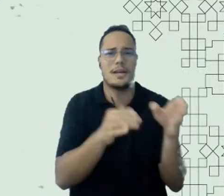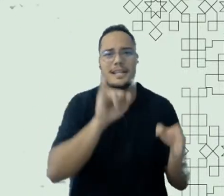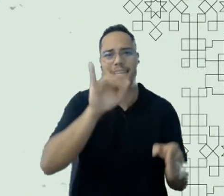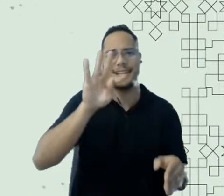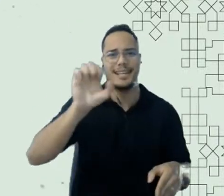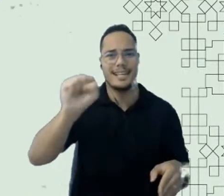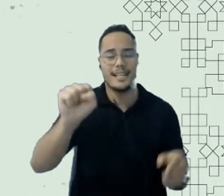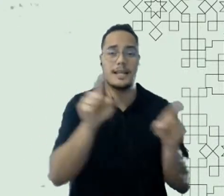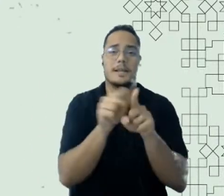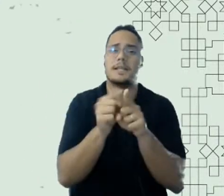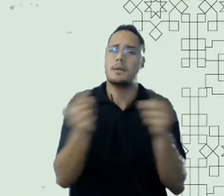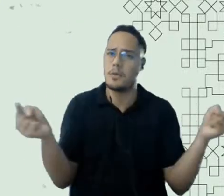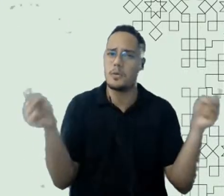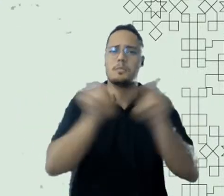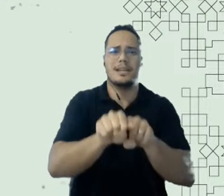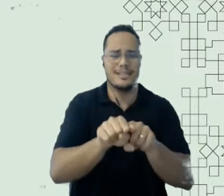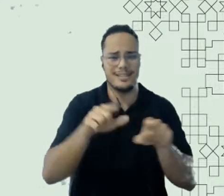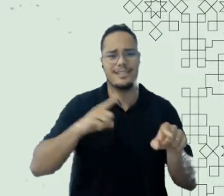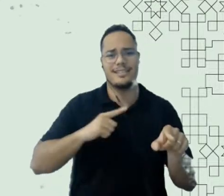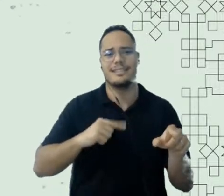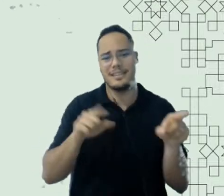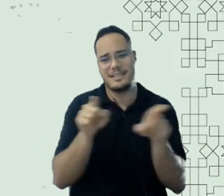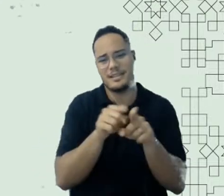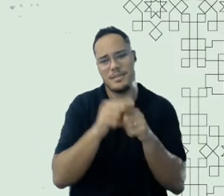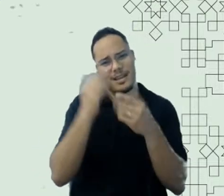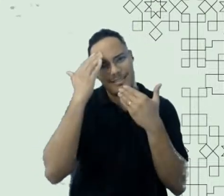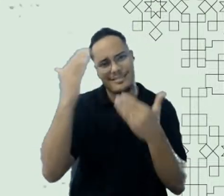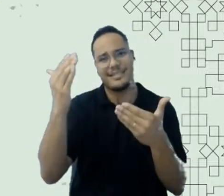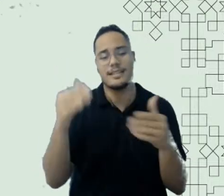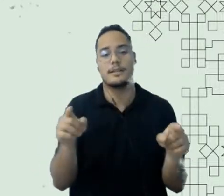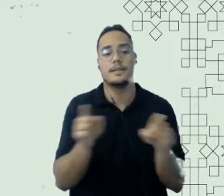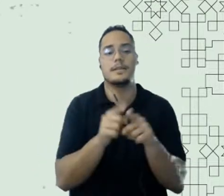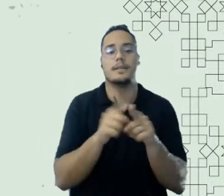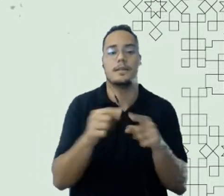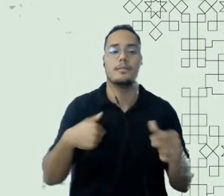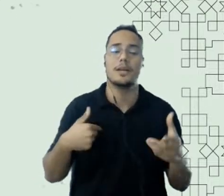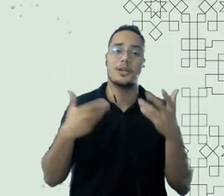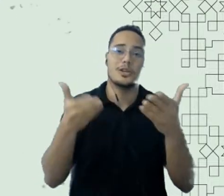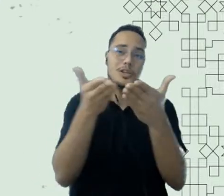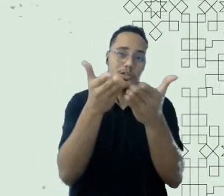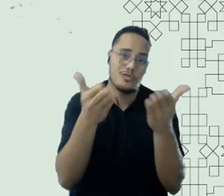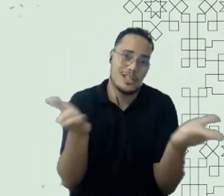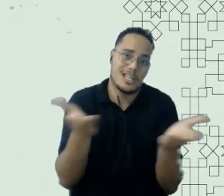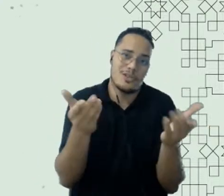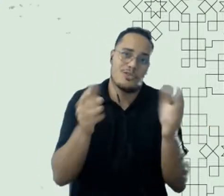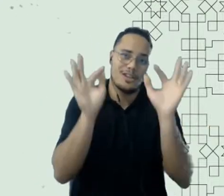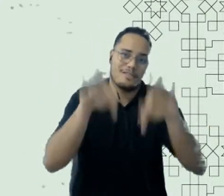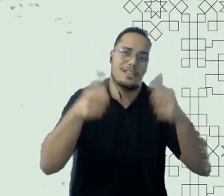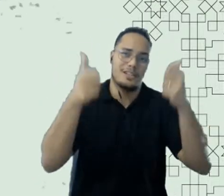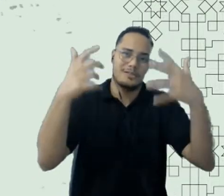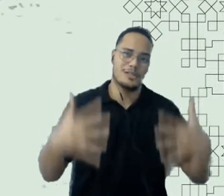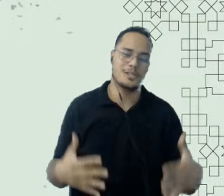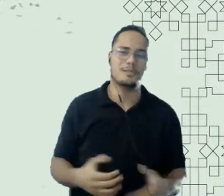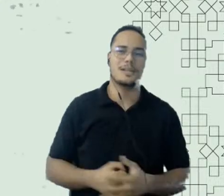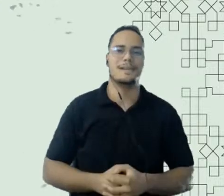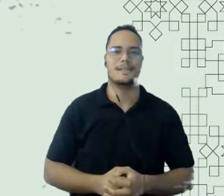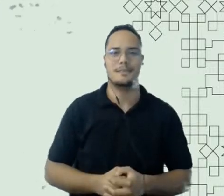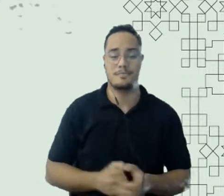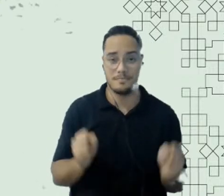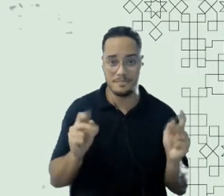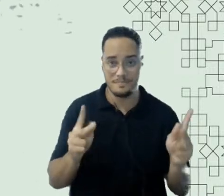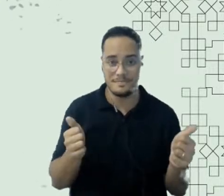Séverine, I'll leave you to finish the presentation with your words. Thank you. I don't know how to finish. Thank you very much